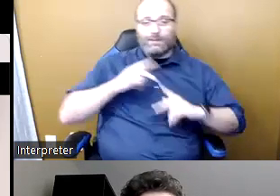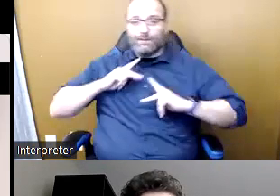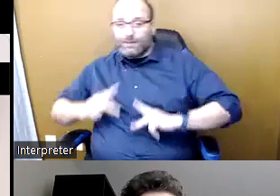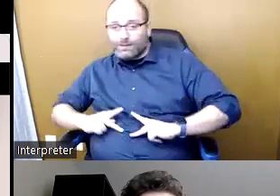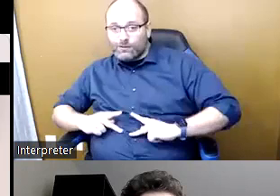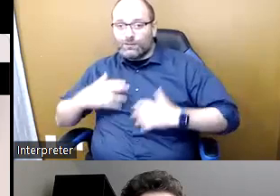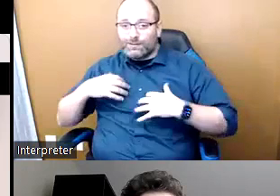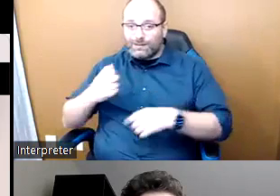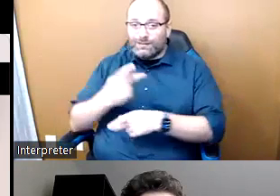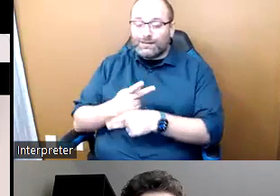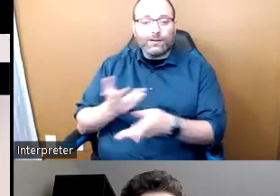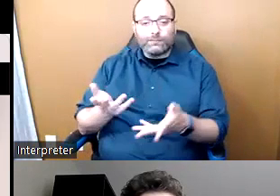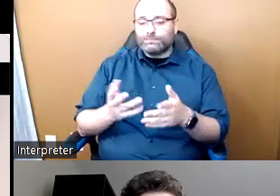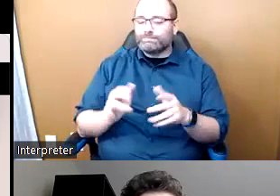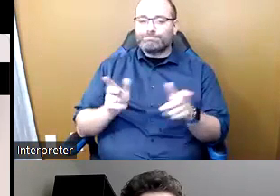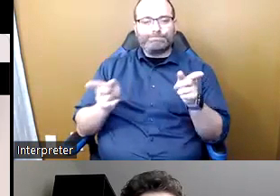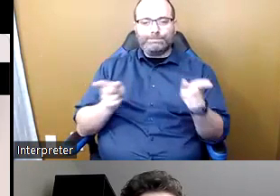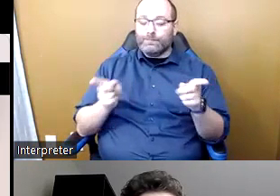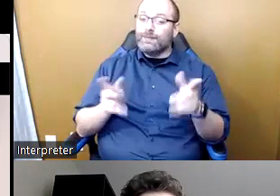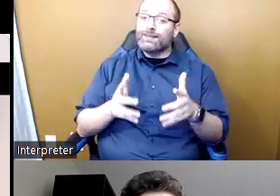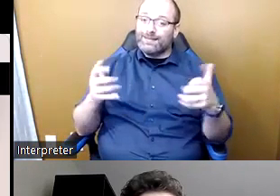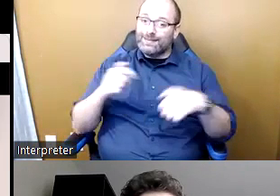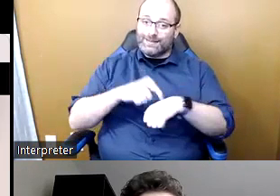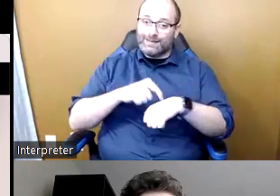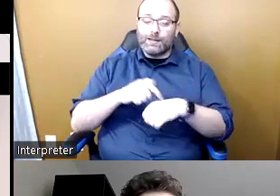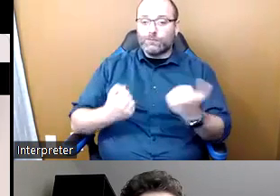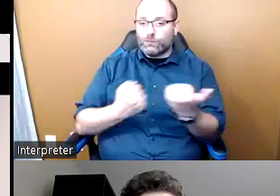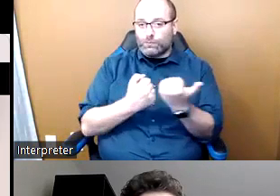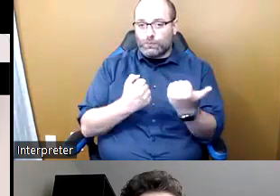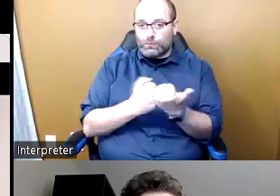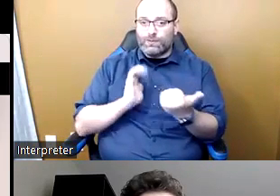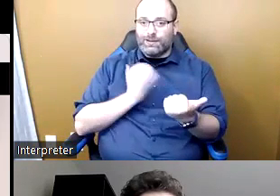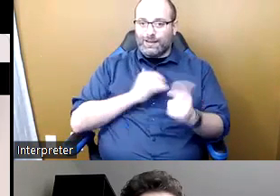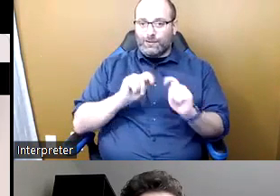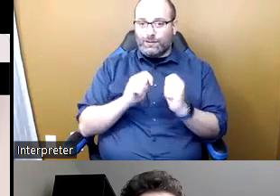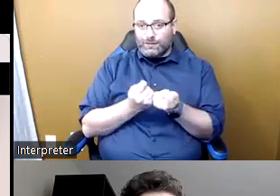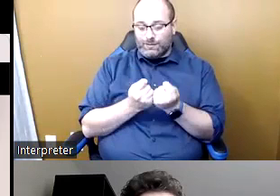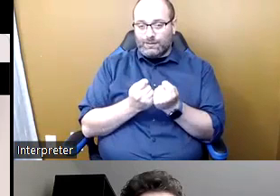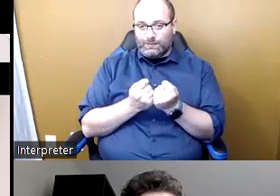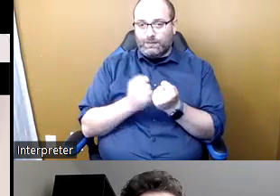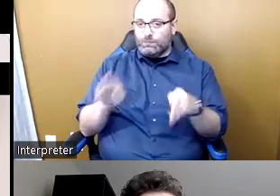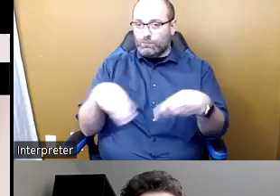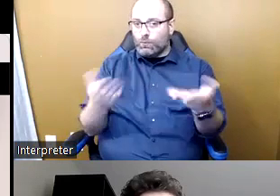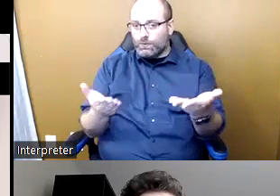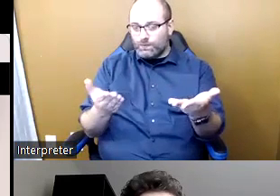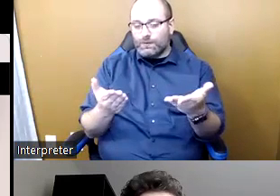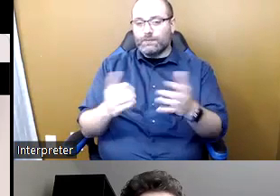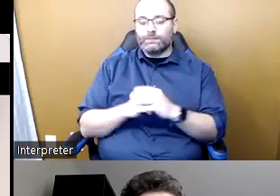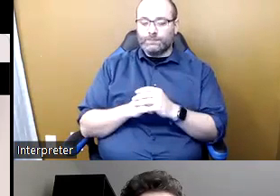a lot of the time the support that our team members provide people